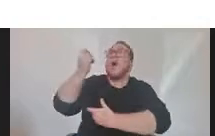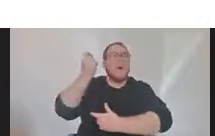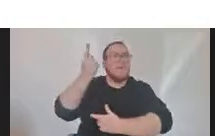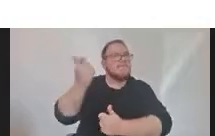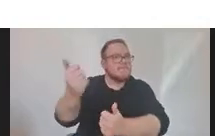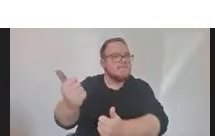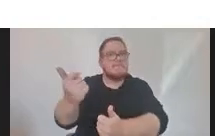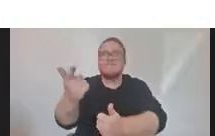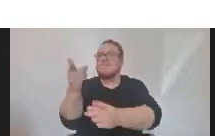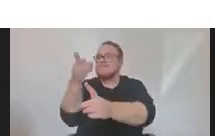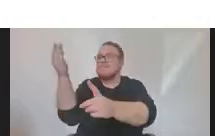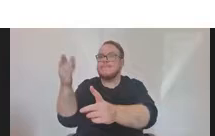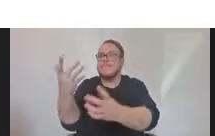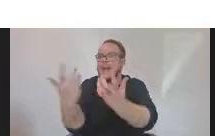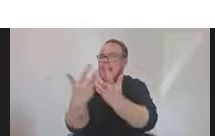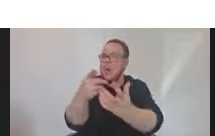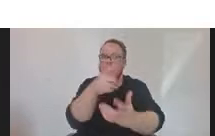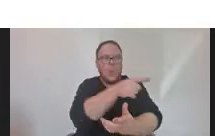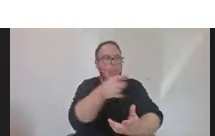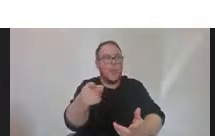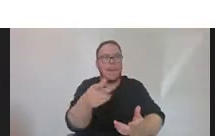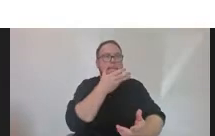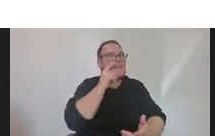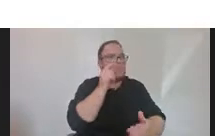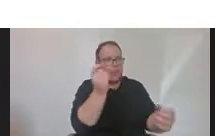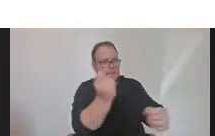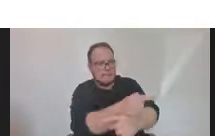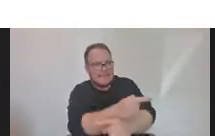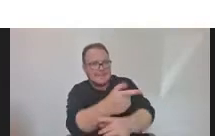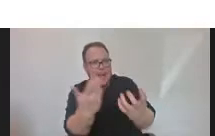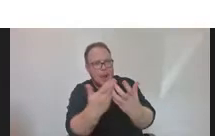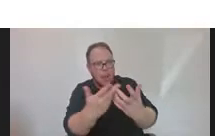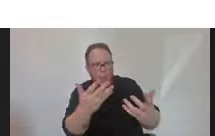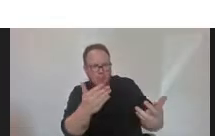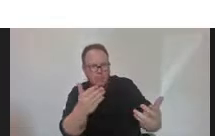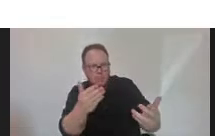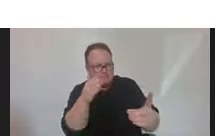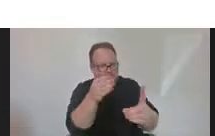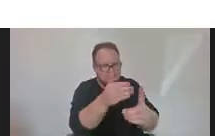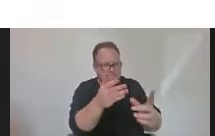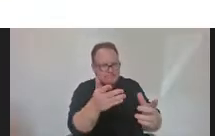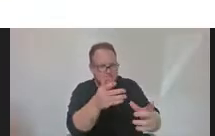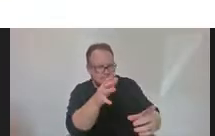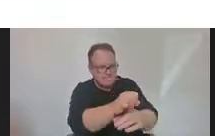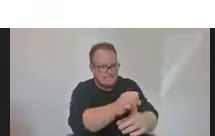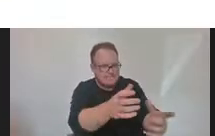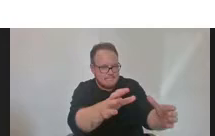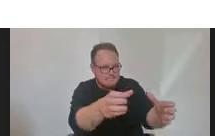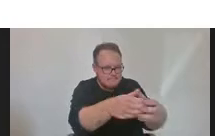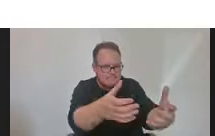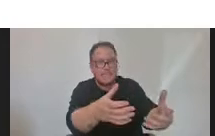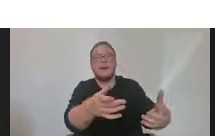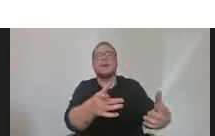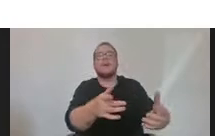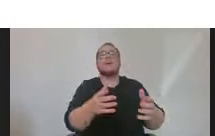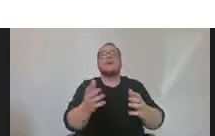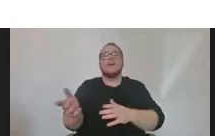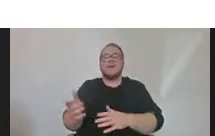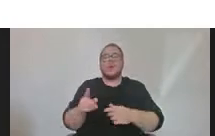lots of pockets of missed people. So next slide, please. So once we'd done